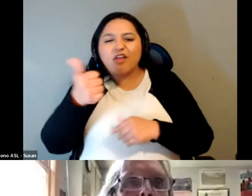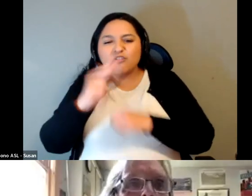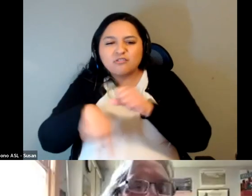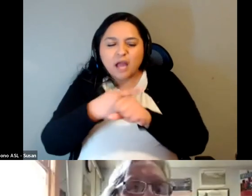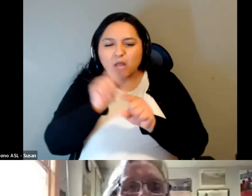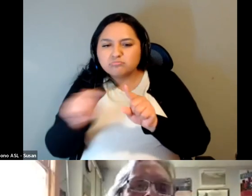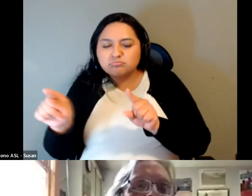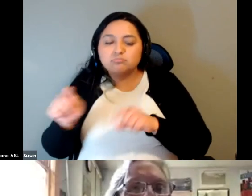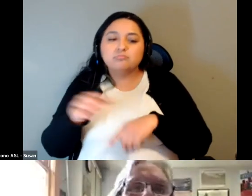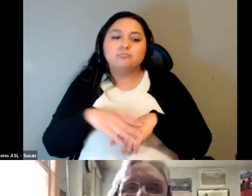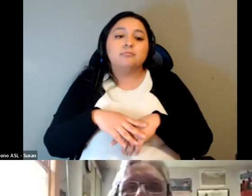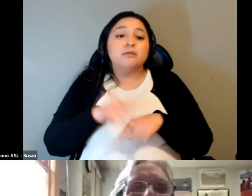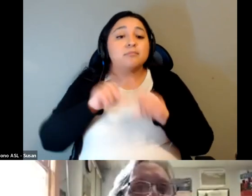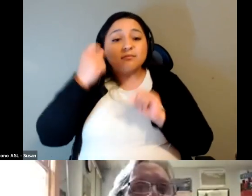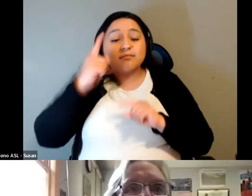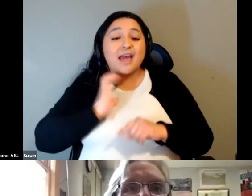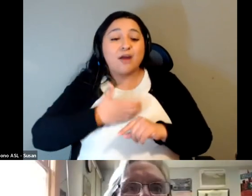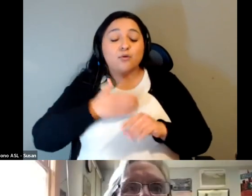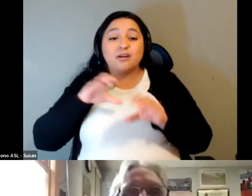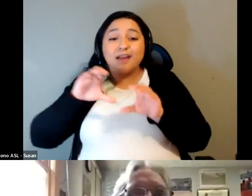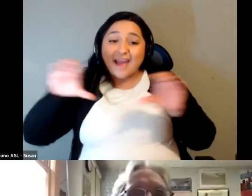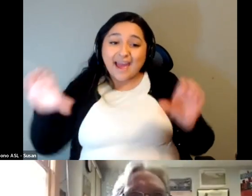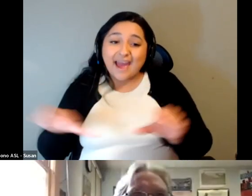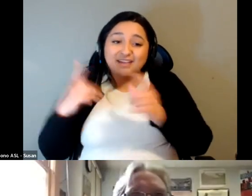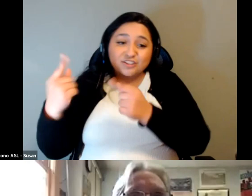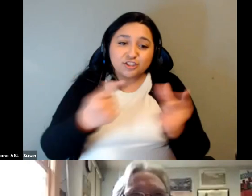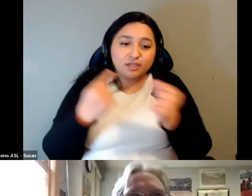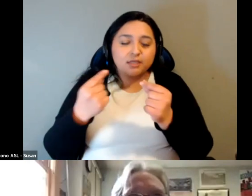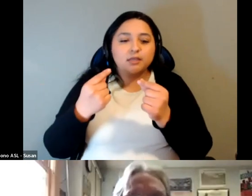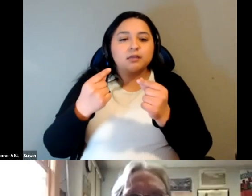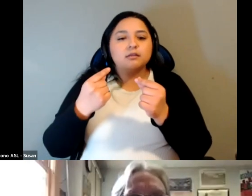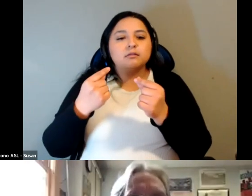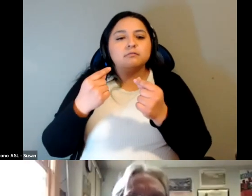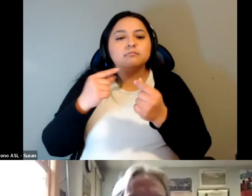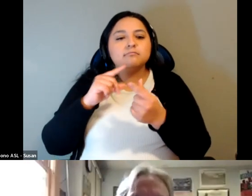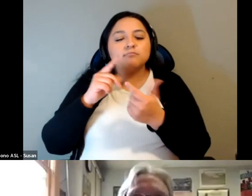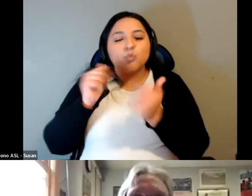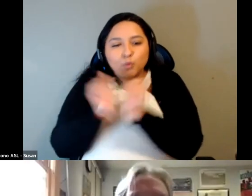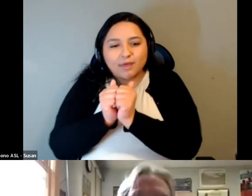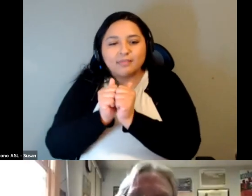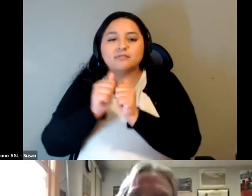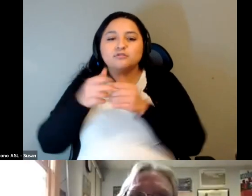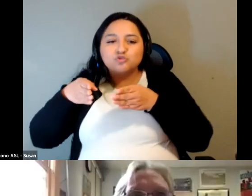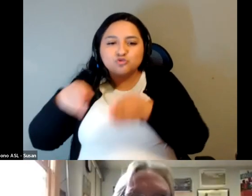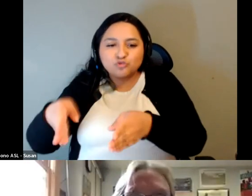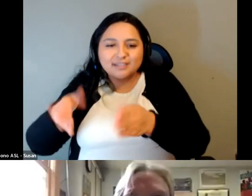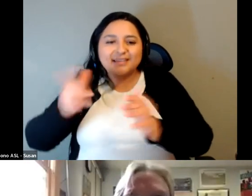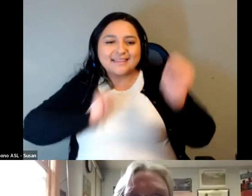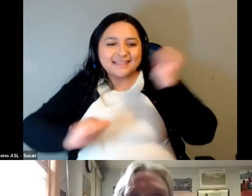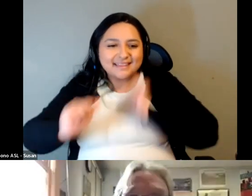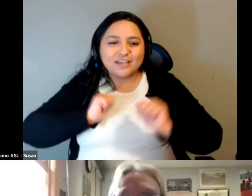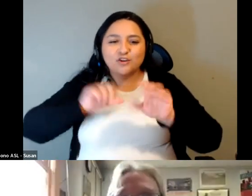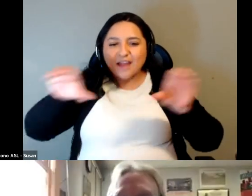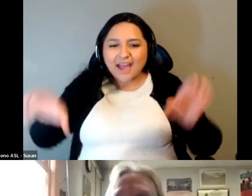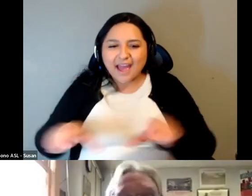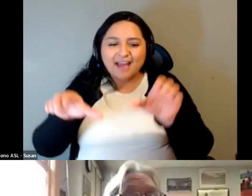actions, we combine it with street theater and music. Like this doesn't like, yeah, we're in a fight. Like we are definitely, and you know,